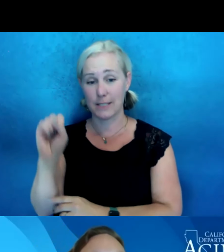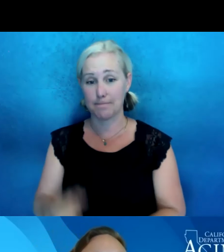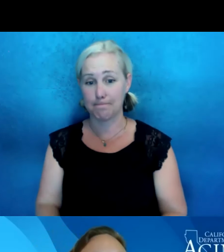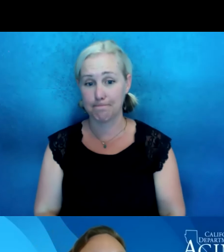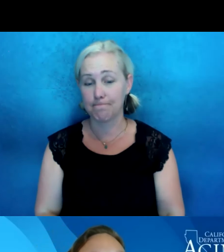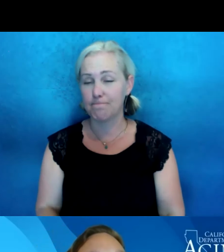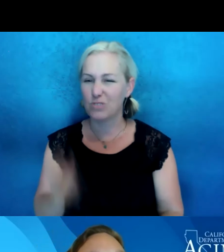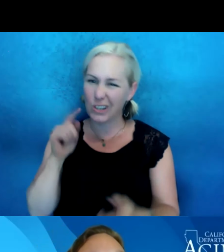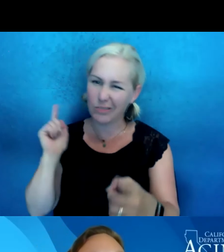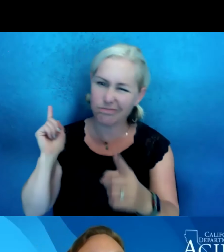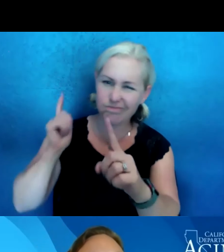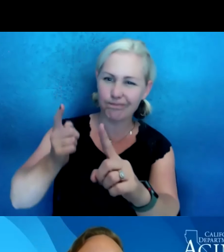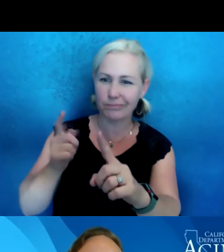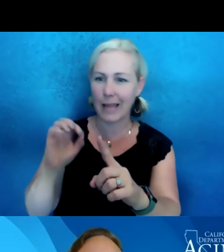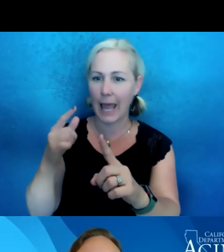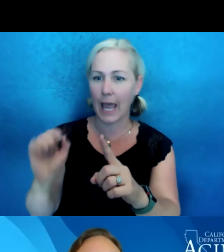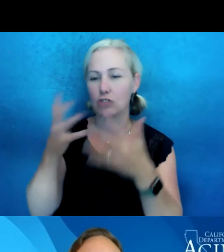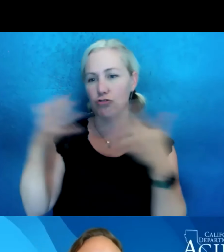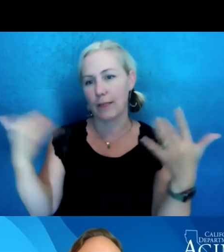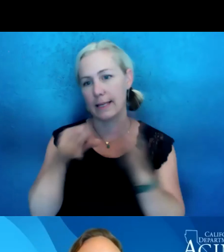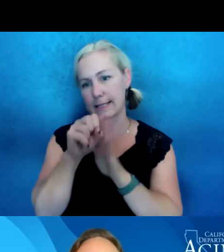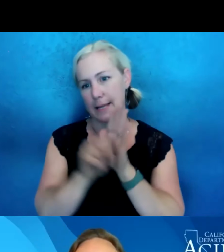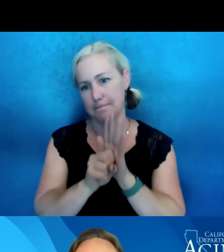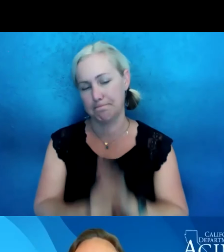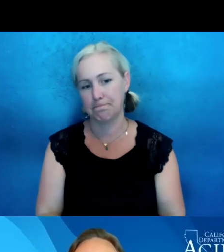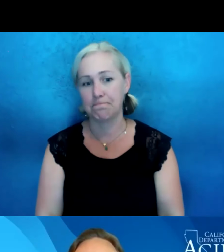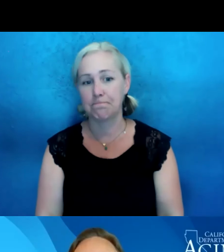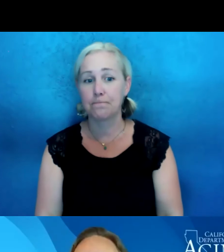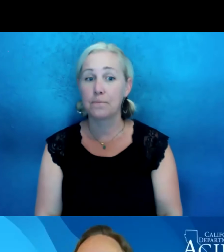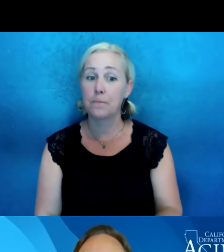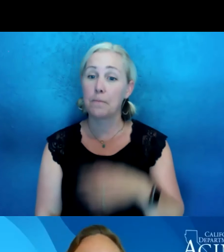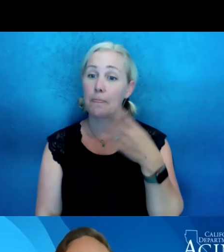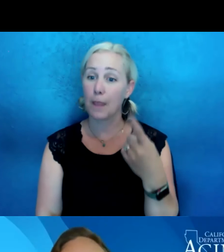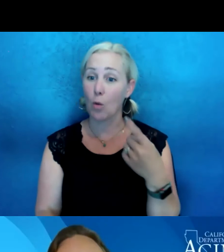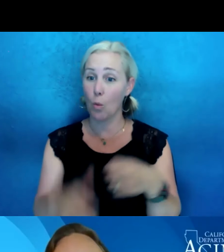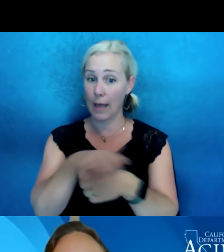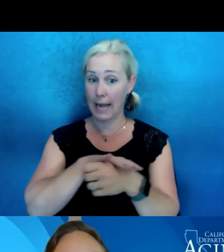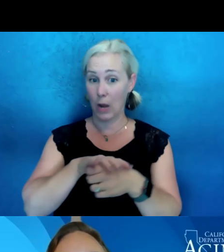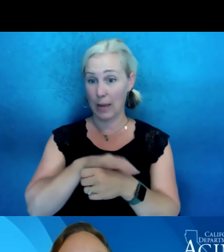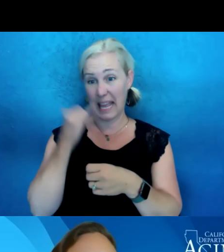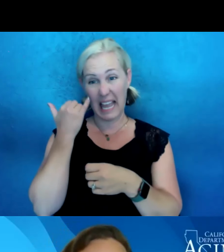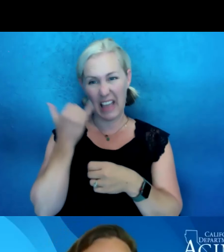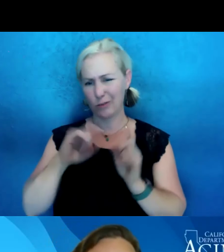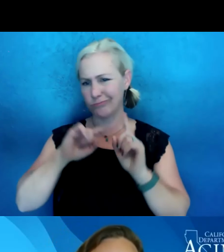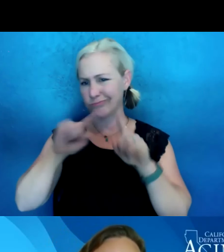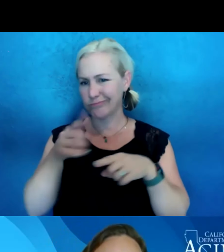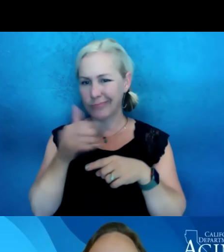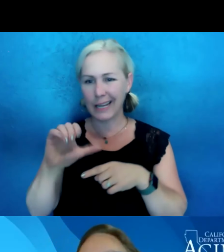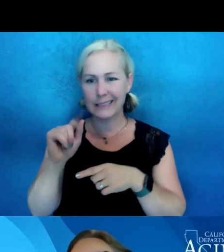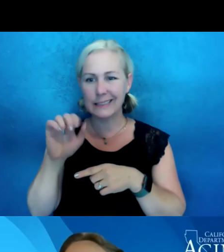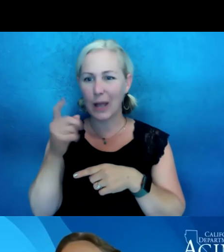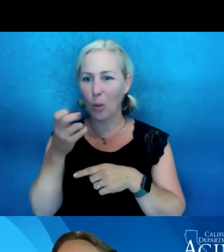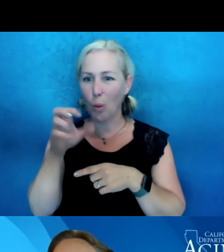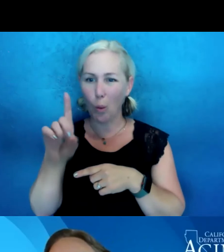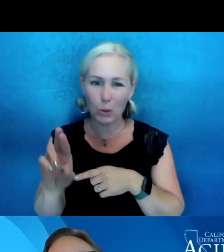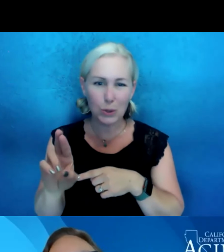state. Next slide. One of the areas that if you were at any stakeholder meeting or Wednesday webinar